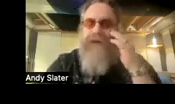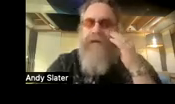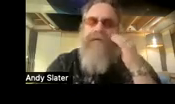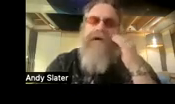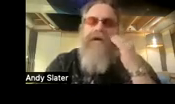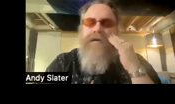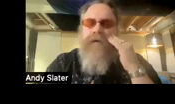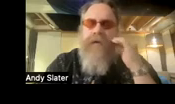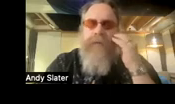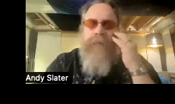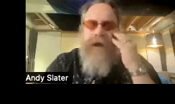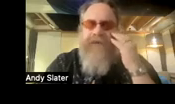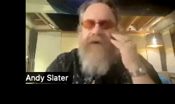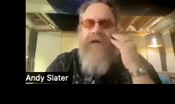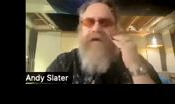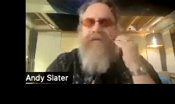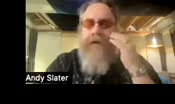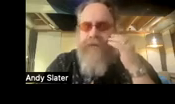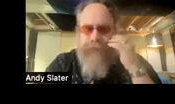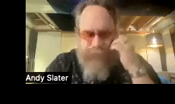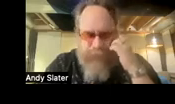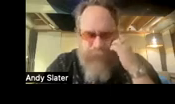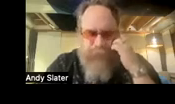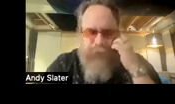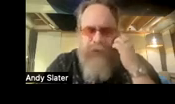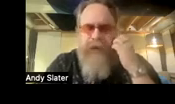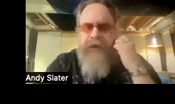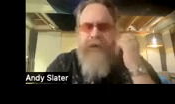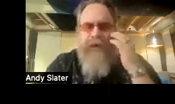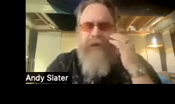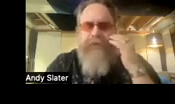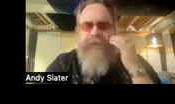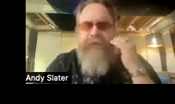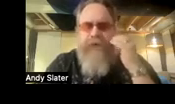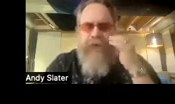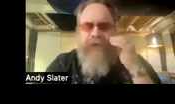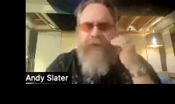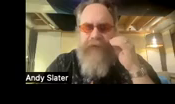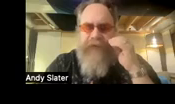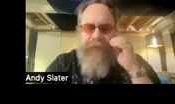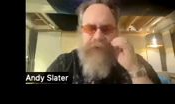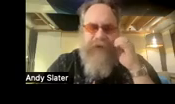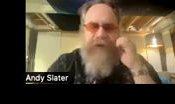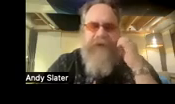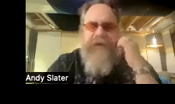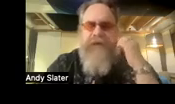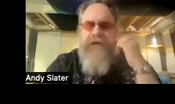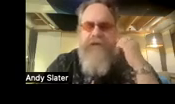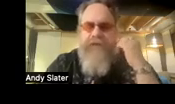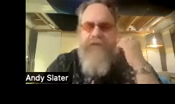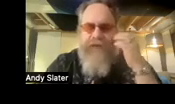which I did it or where my mindset kind of was. And I don't necessarily speak